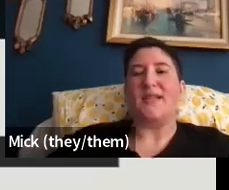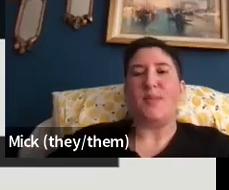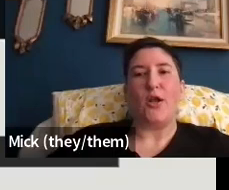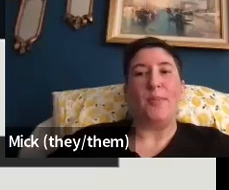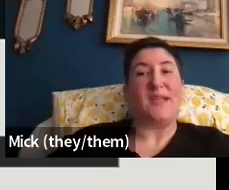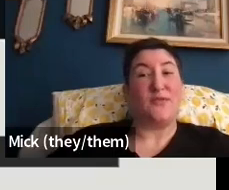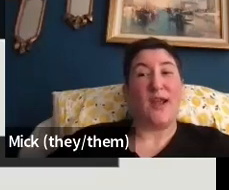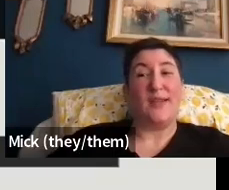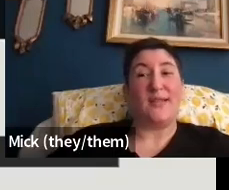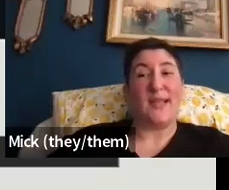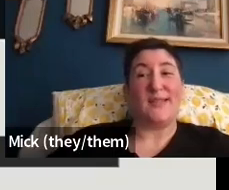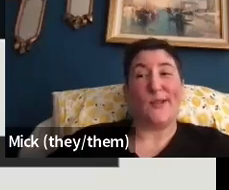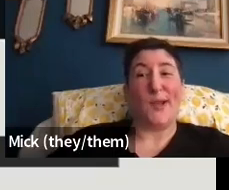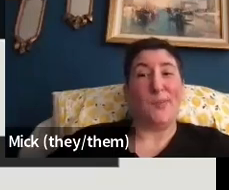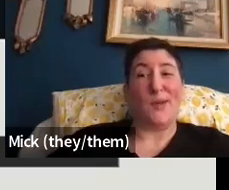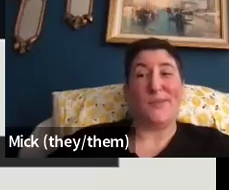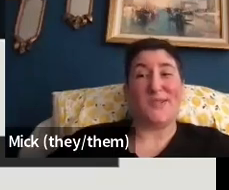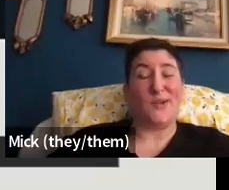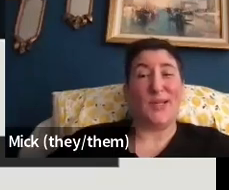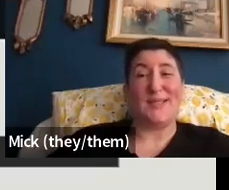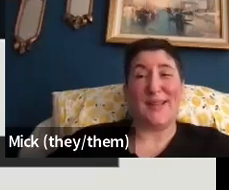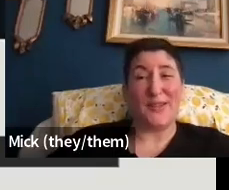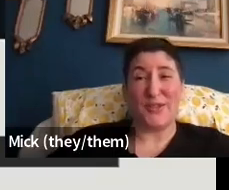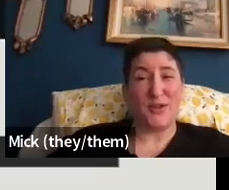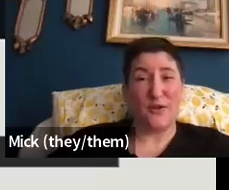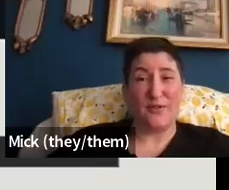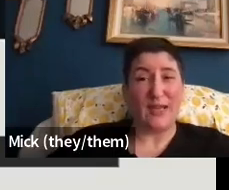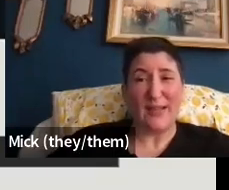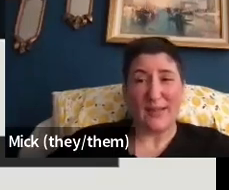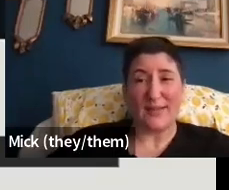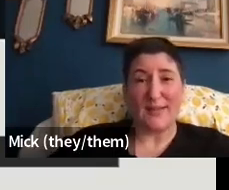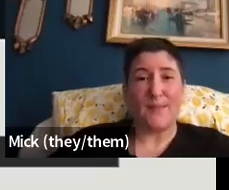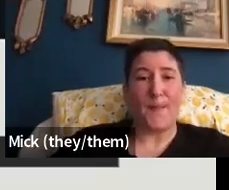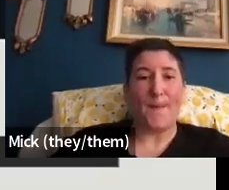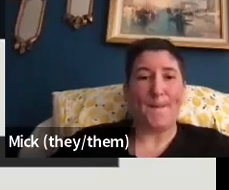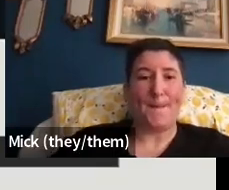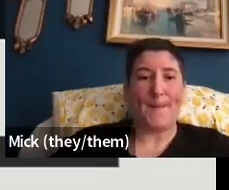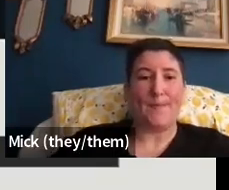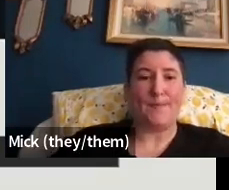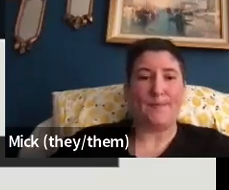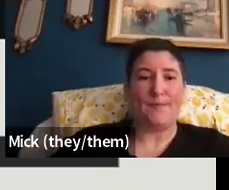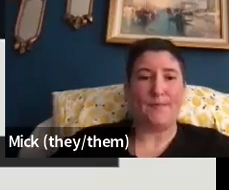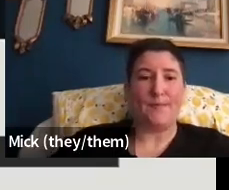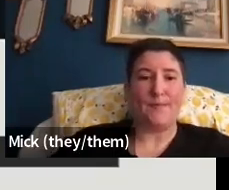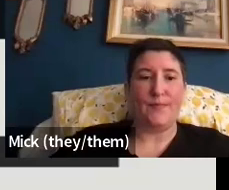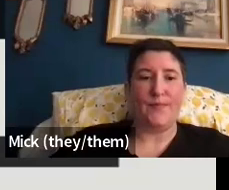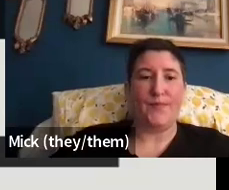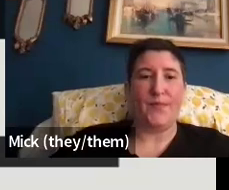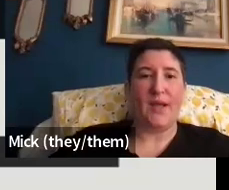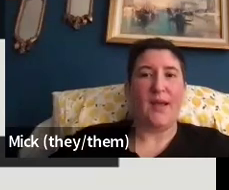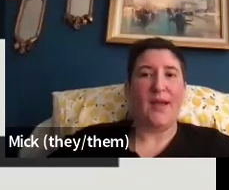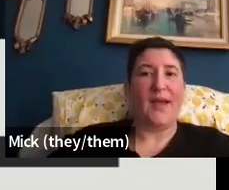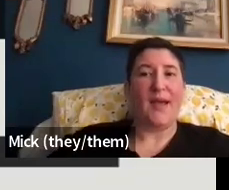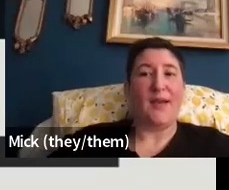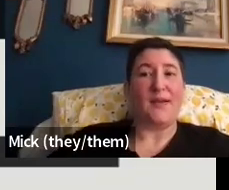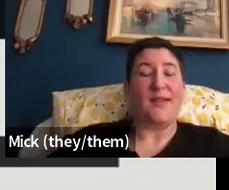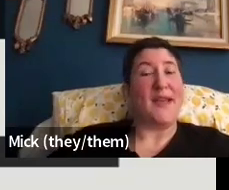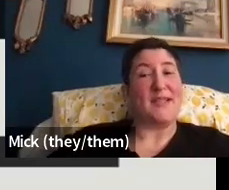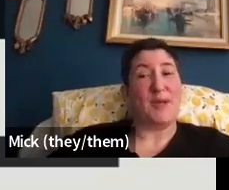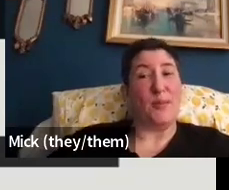In the next panel, Mick continues the conversation with the friend. Bias in medical settings, whether it's related to racism,